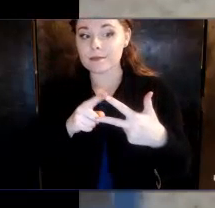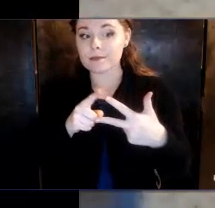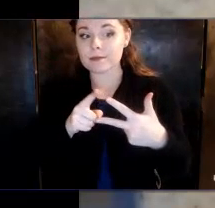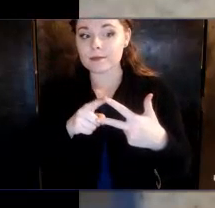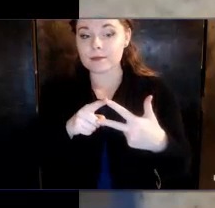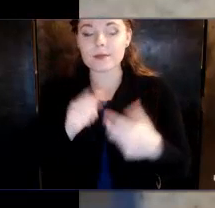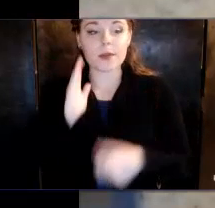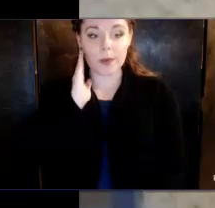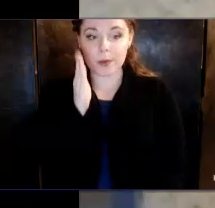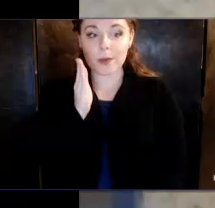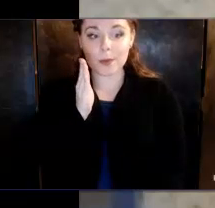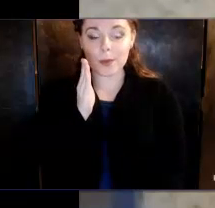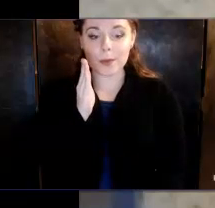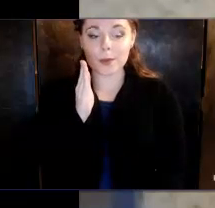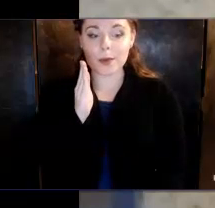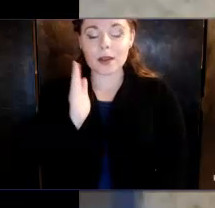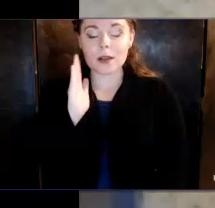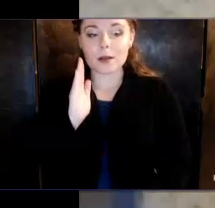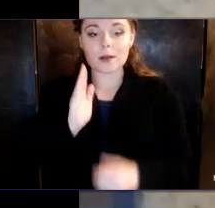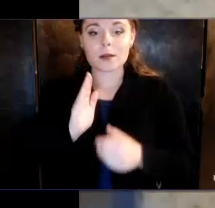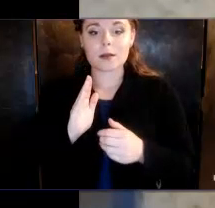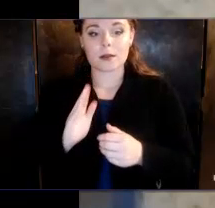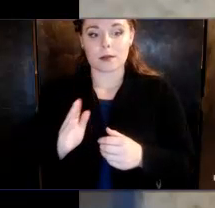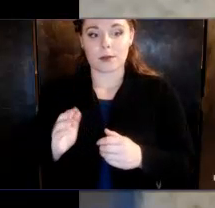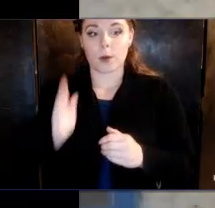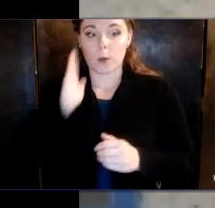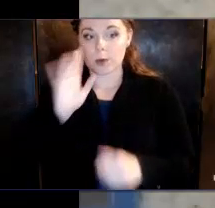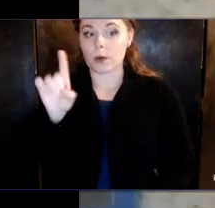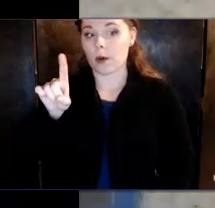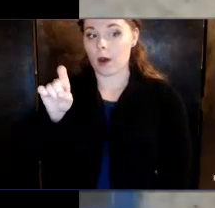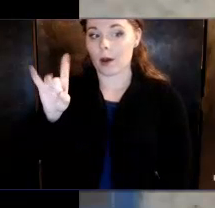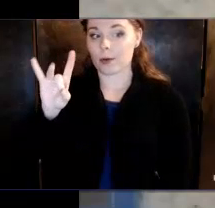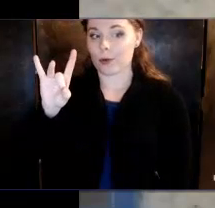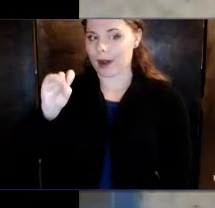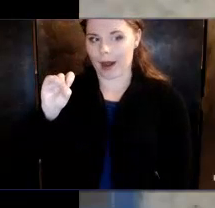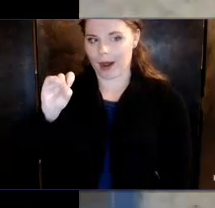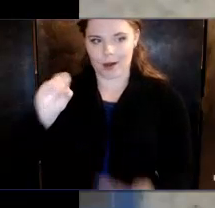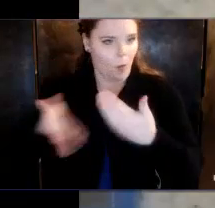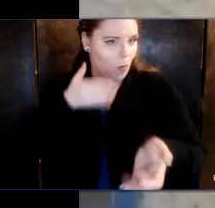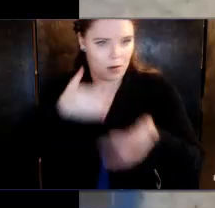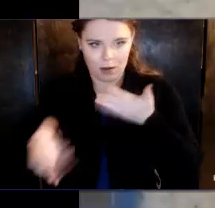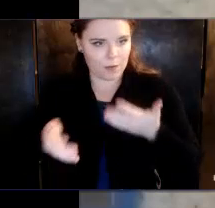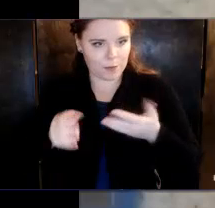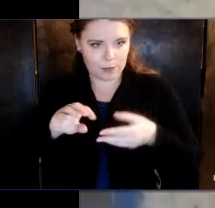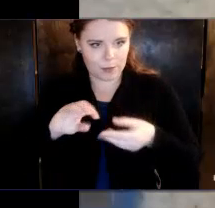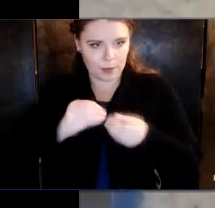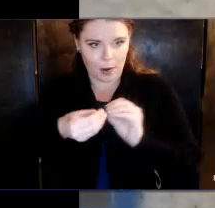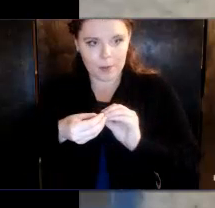that and to do 180 minus whatever you got from this.